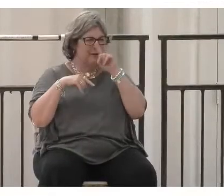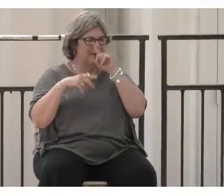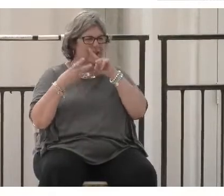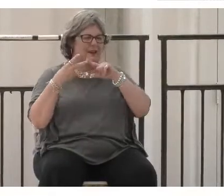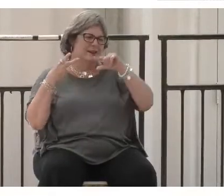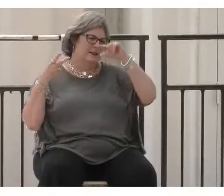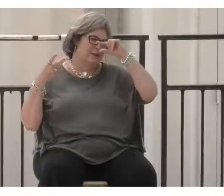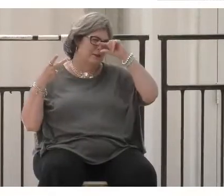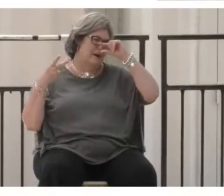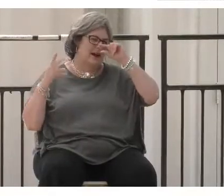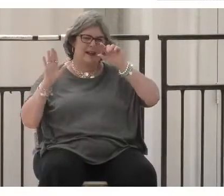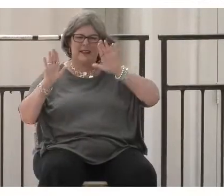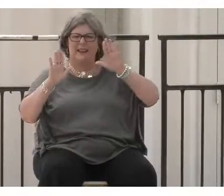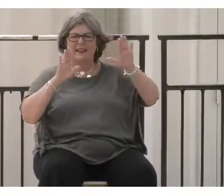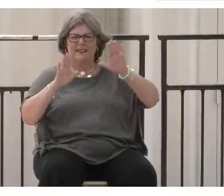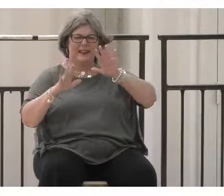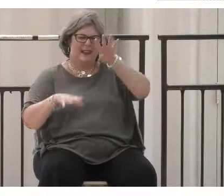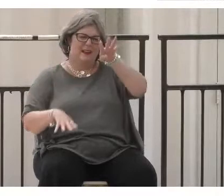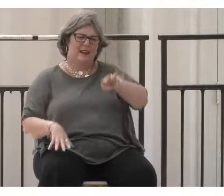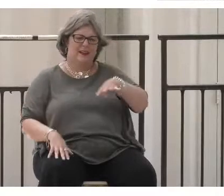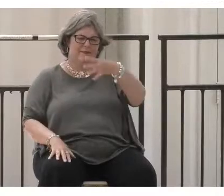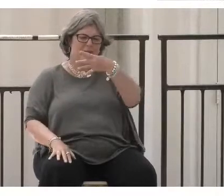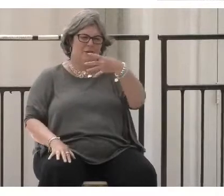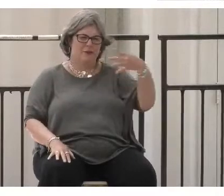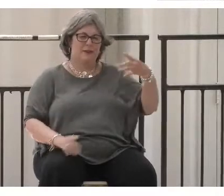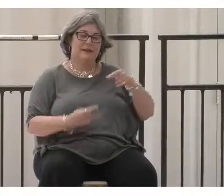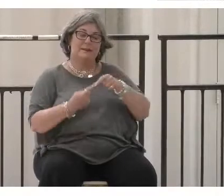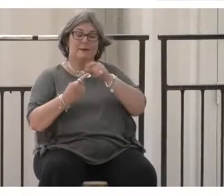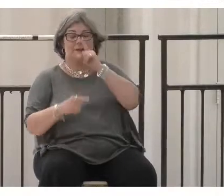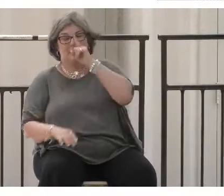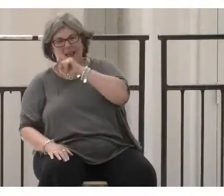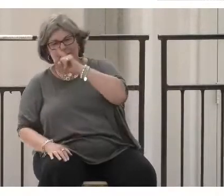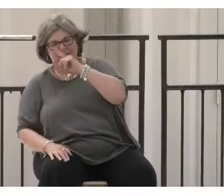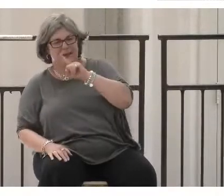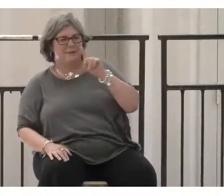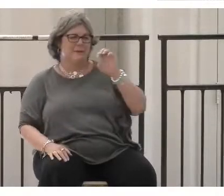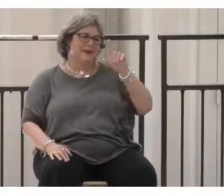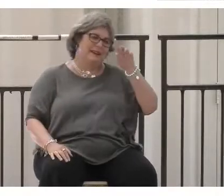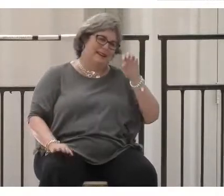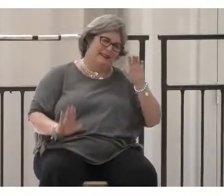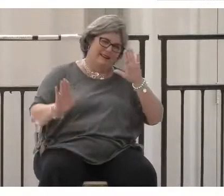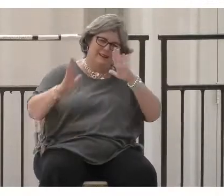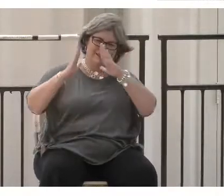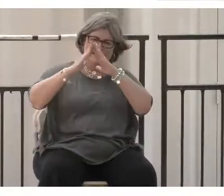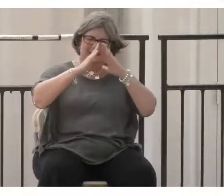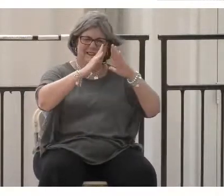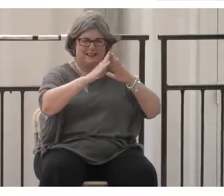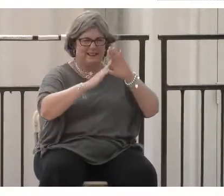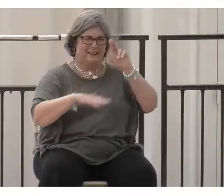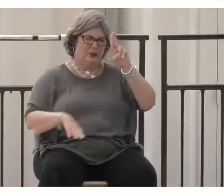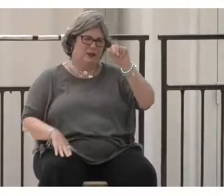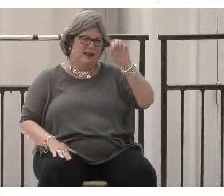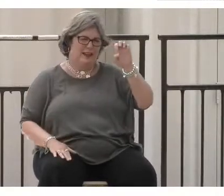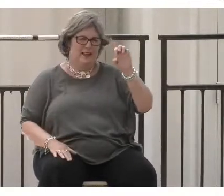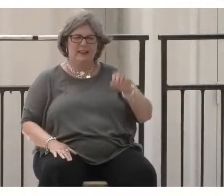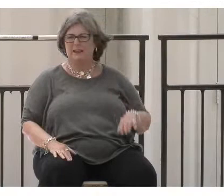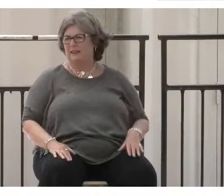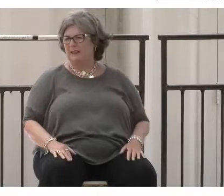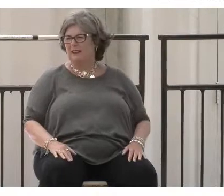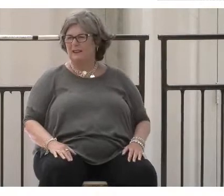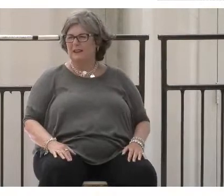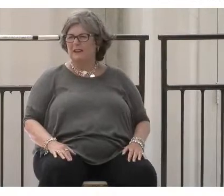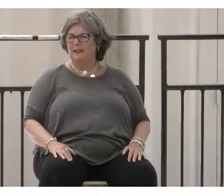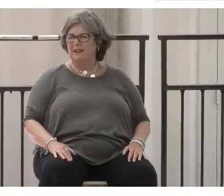Dubai, they have a certain particular grids, well, especially in Abu Dhabi and Al-Ain. And, but the only buildings that